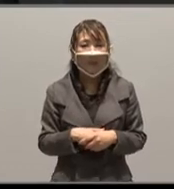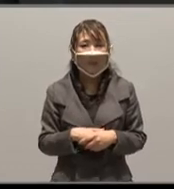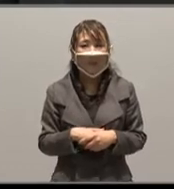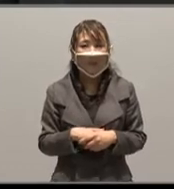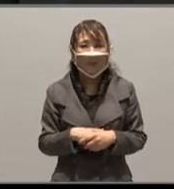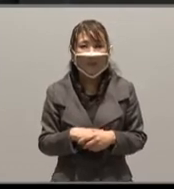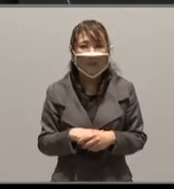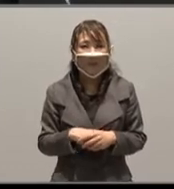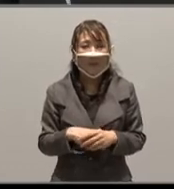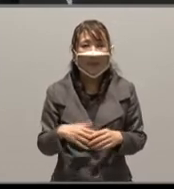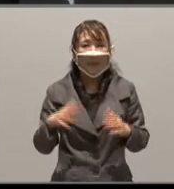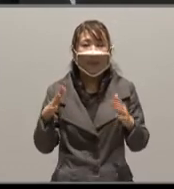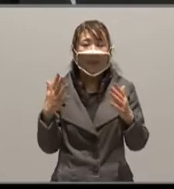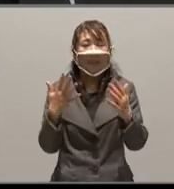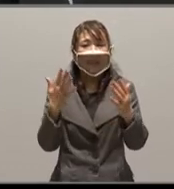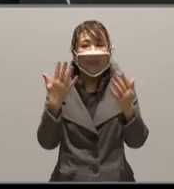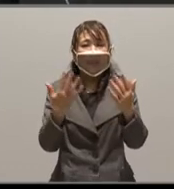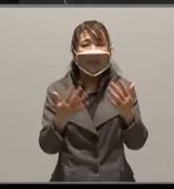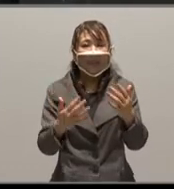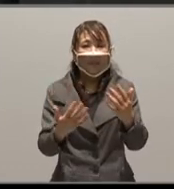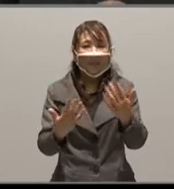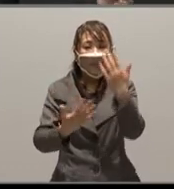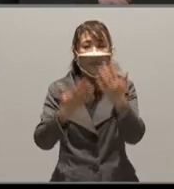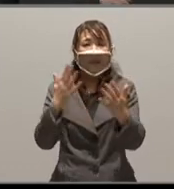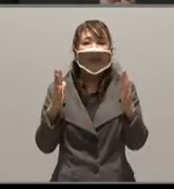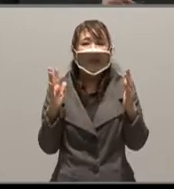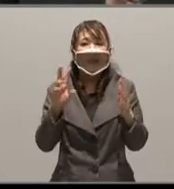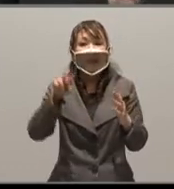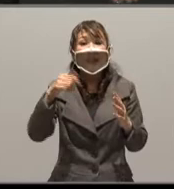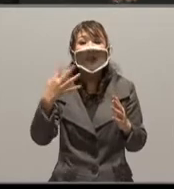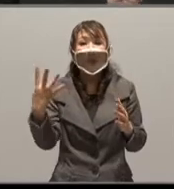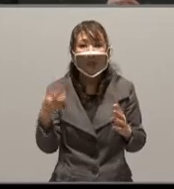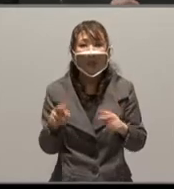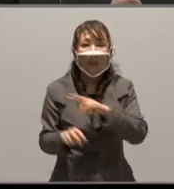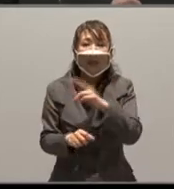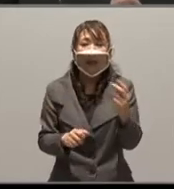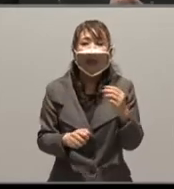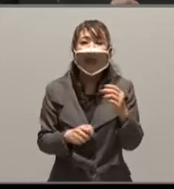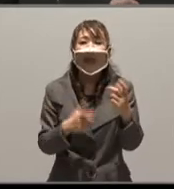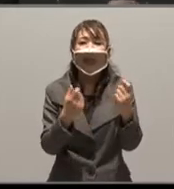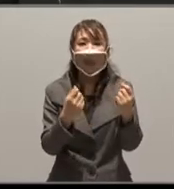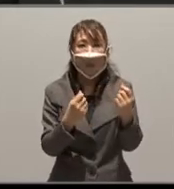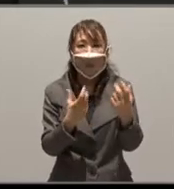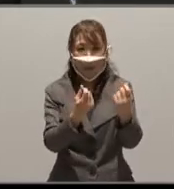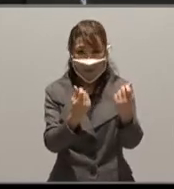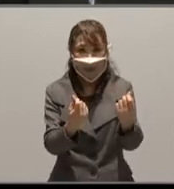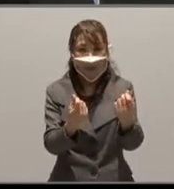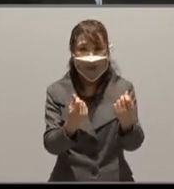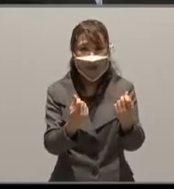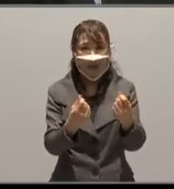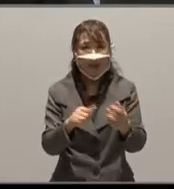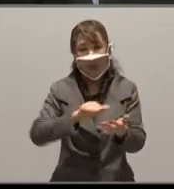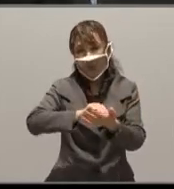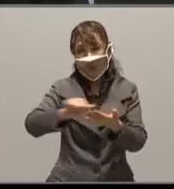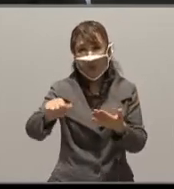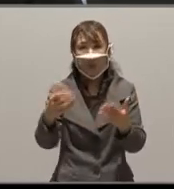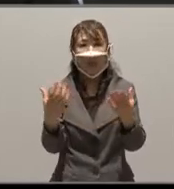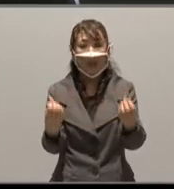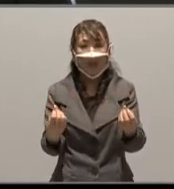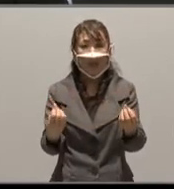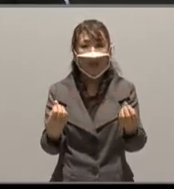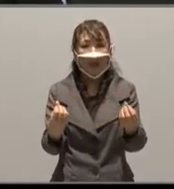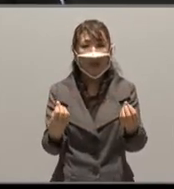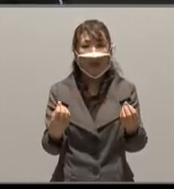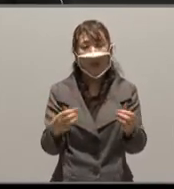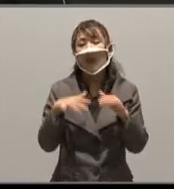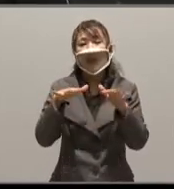is no longer just a feeling, it's science. And also it's now available in English. Shinrin-yoku is now an English